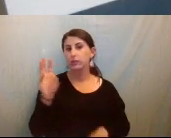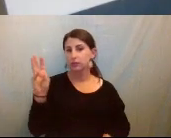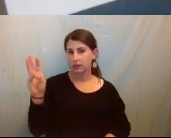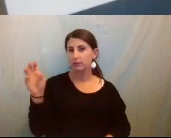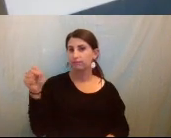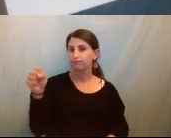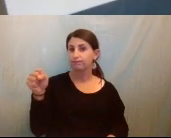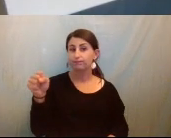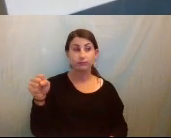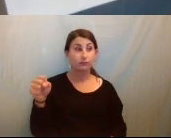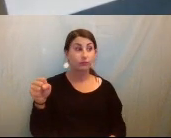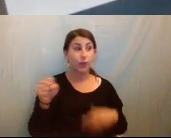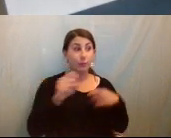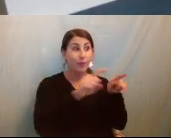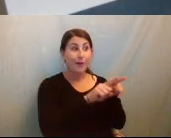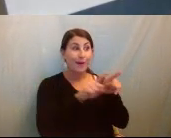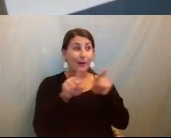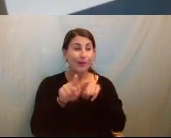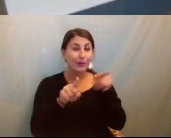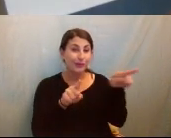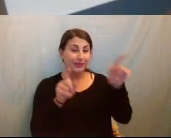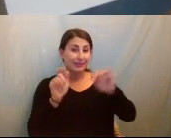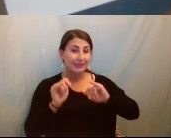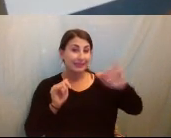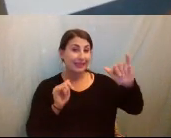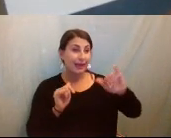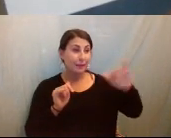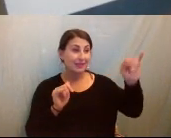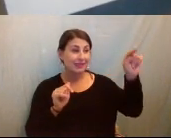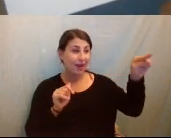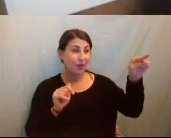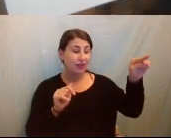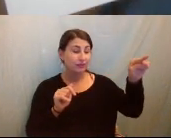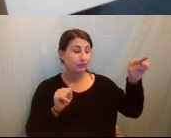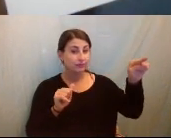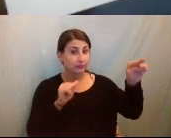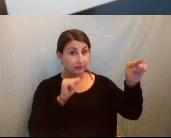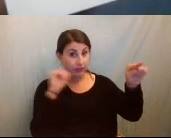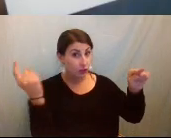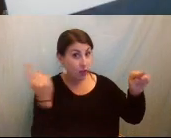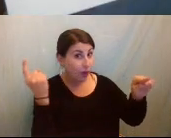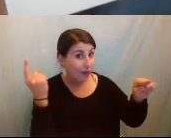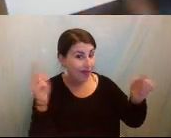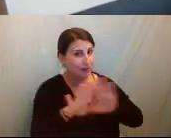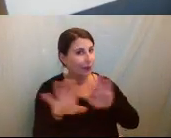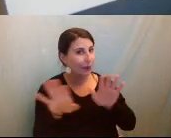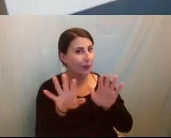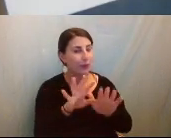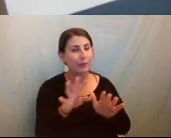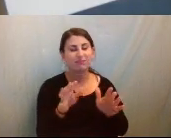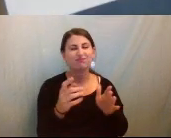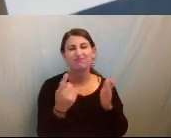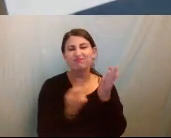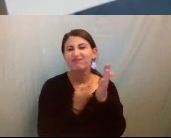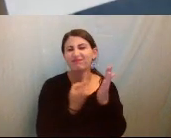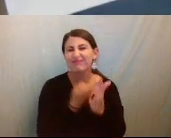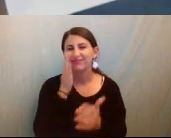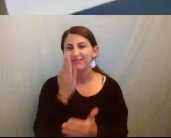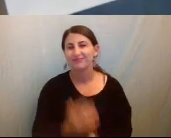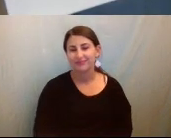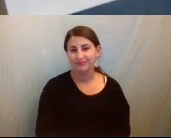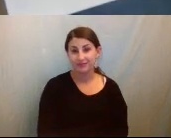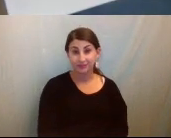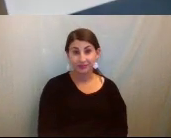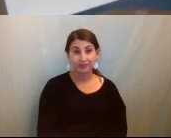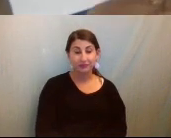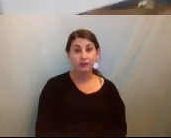does equal 6. Coincidentally, it's the same as this one. Coincidentally. It doesn't mean that it will happen all the time.